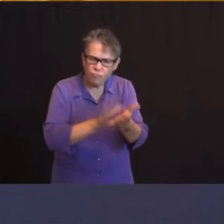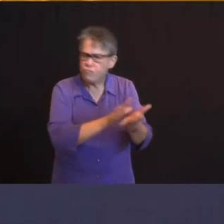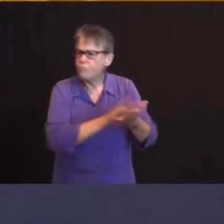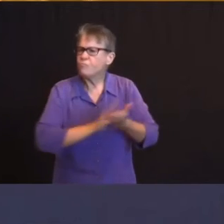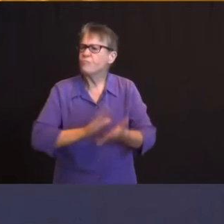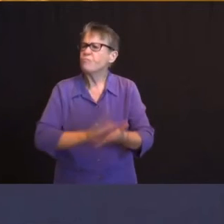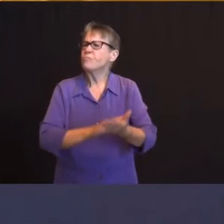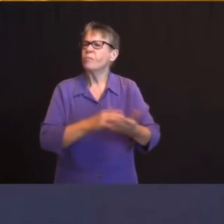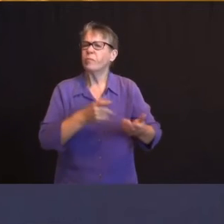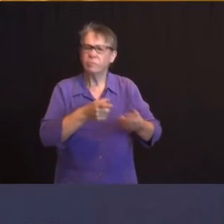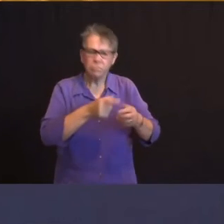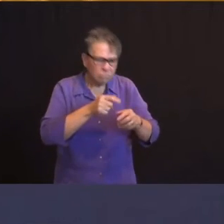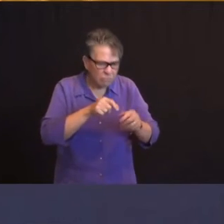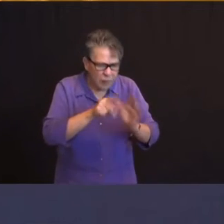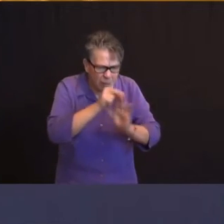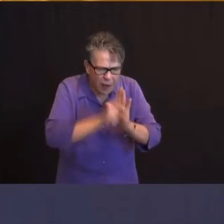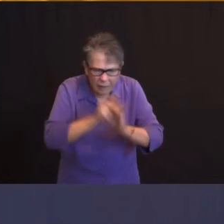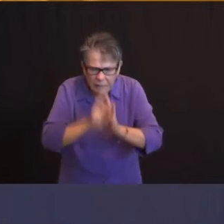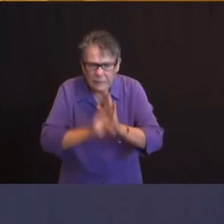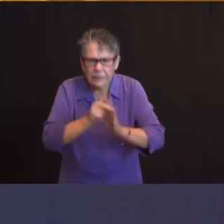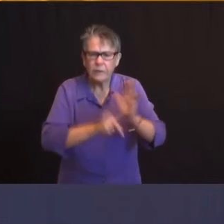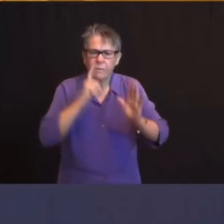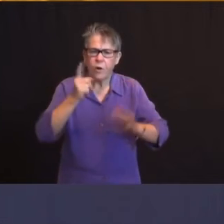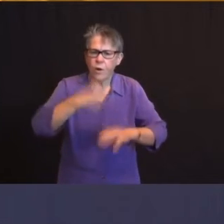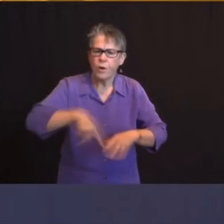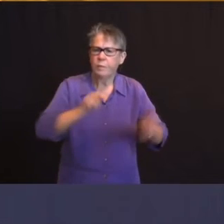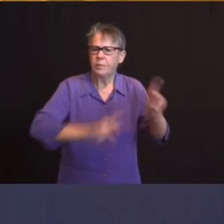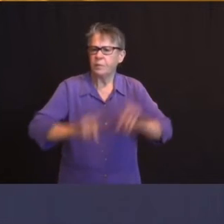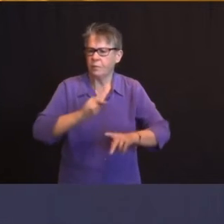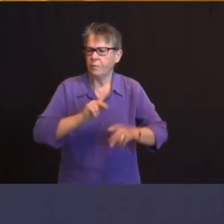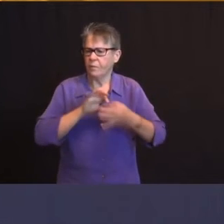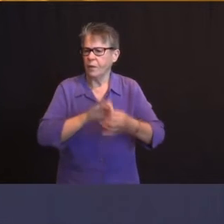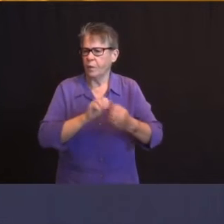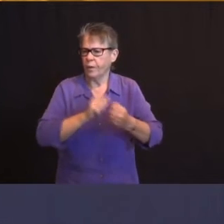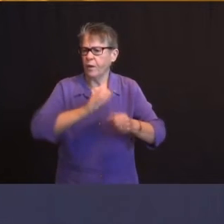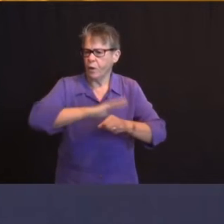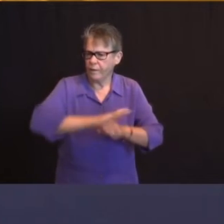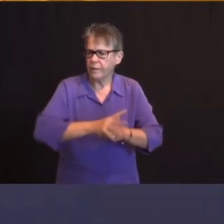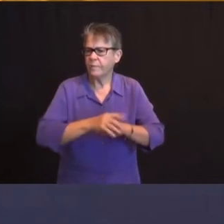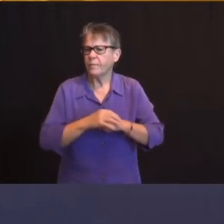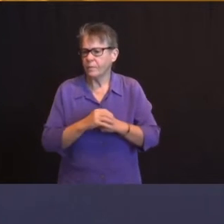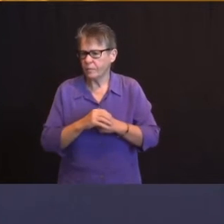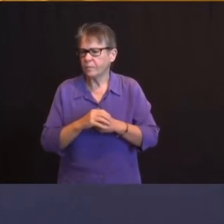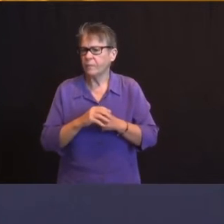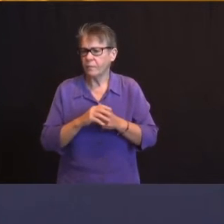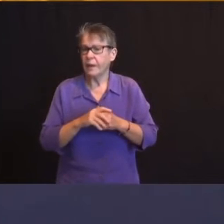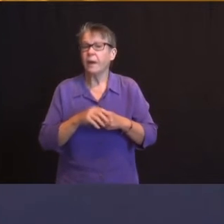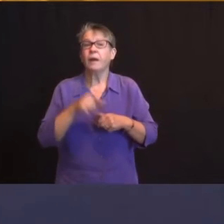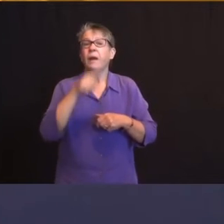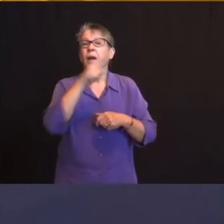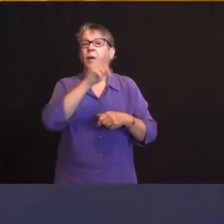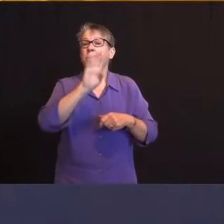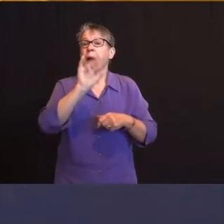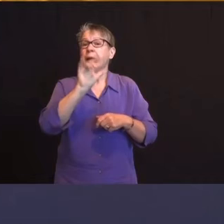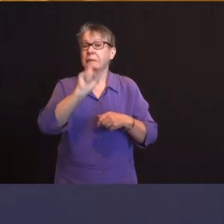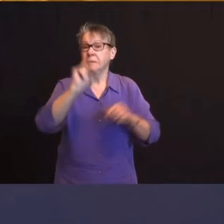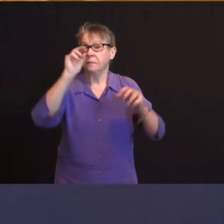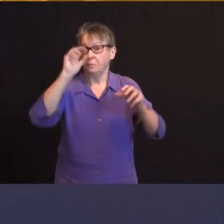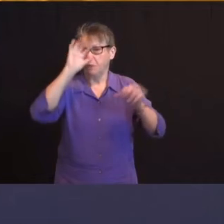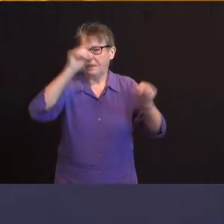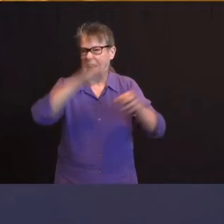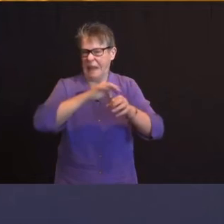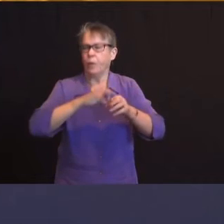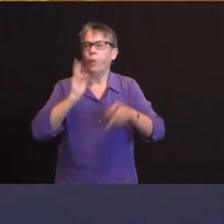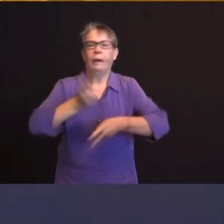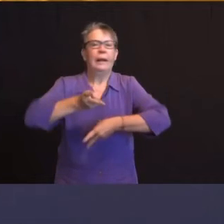double shot of good news. That pun was partially intended because we also discussed the need to ensure the continued smooth rollout